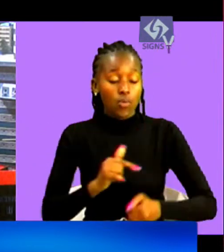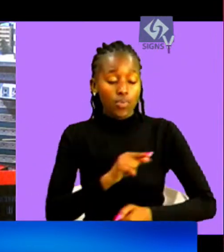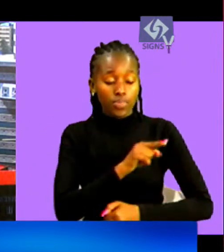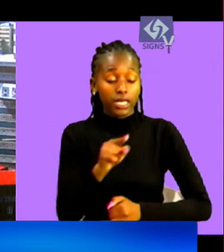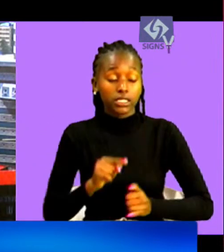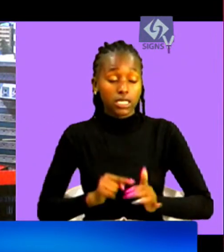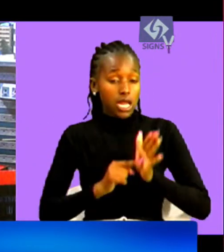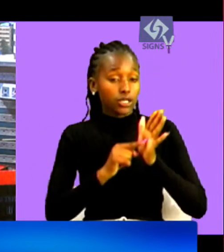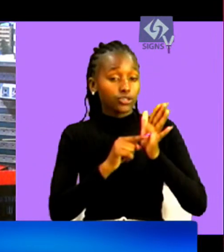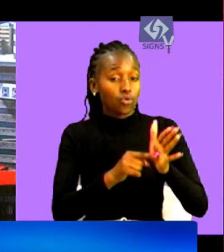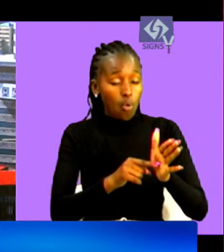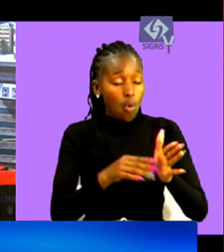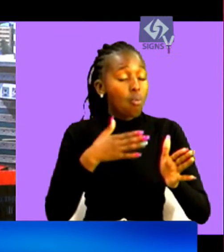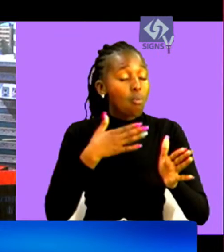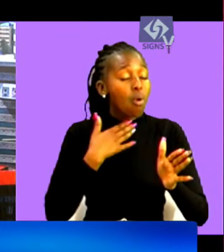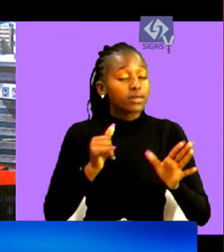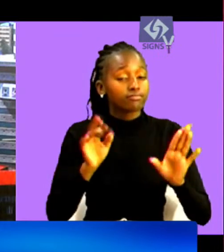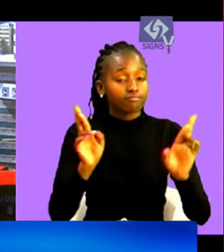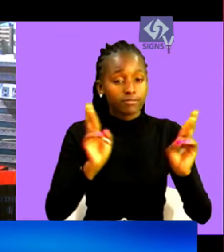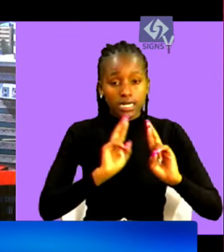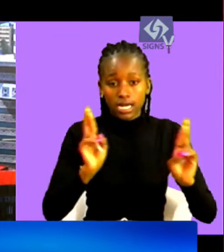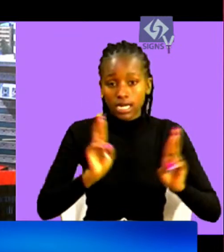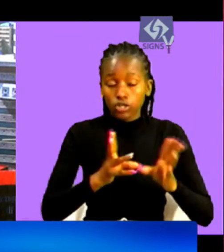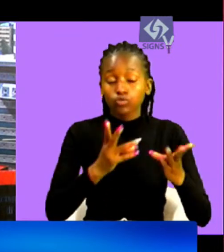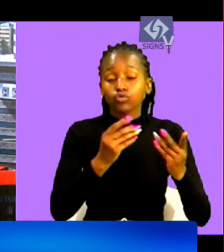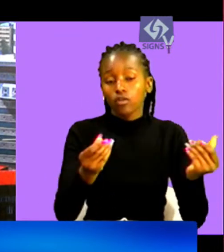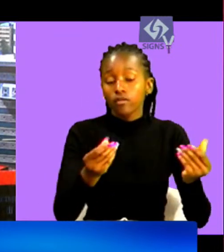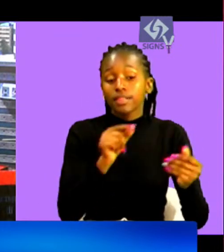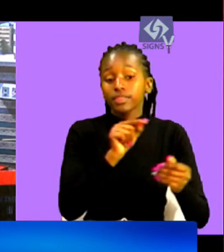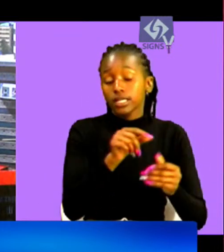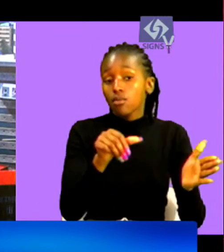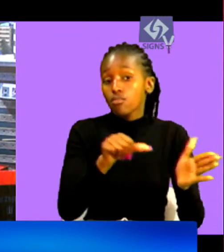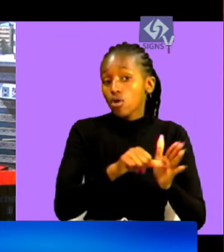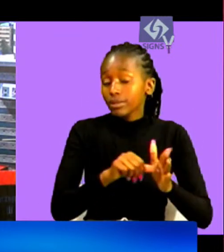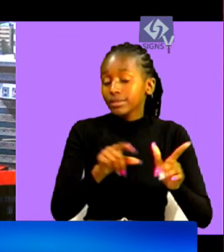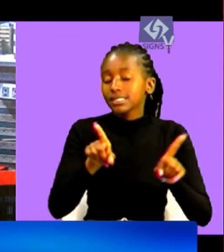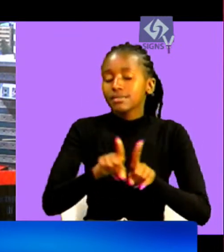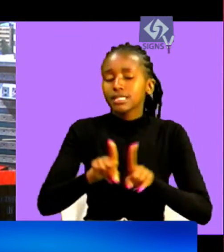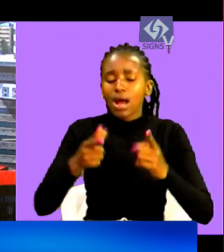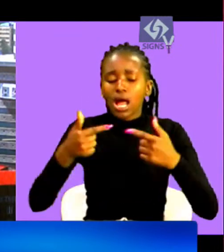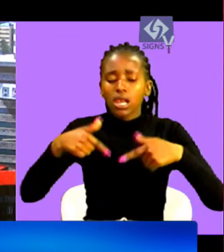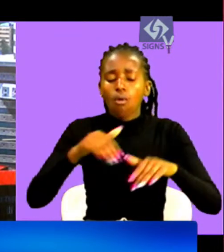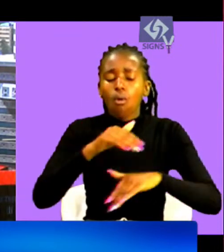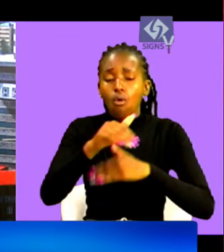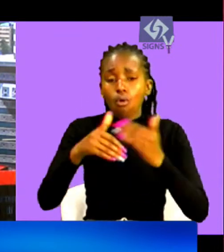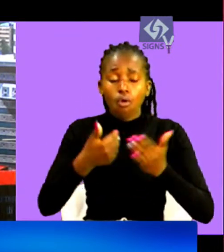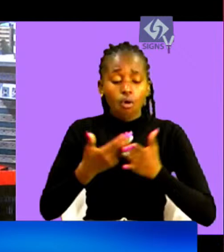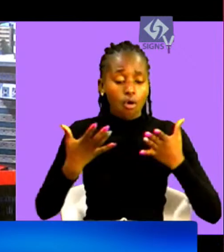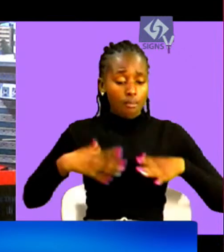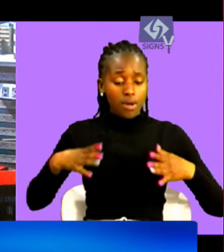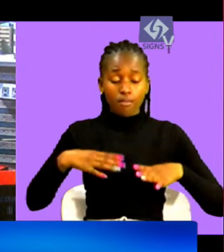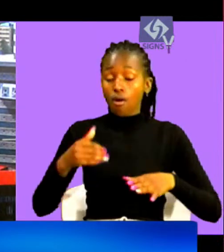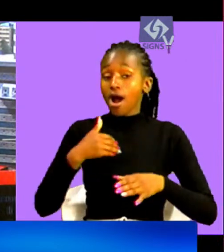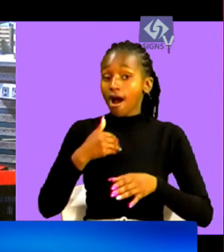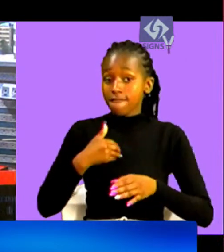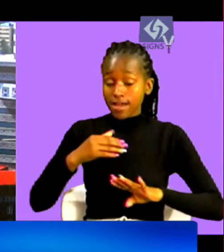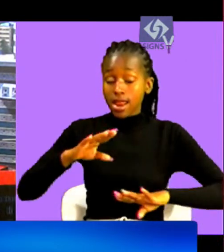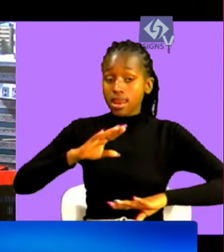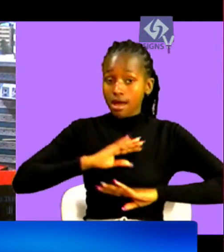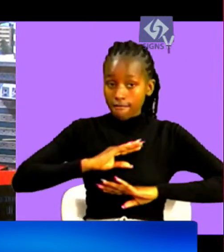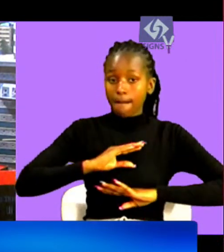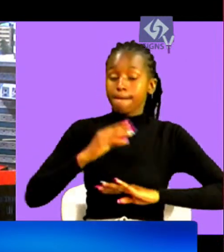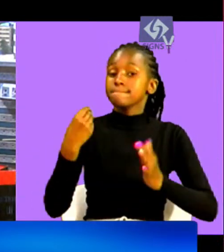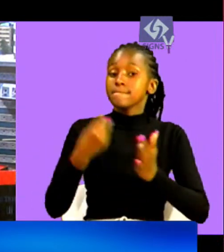to mitigate the situation and ensure that postal workers promptly receive their rightful compensation for